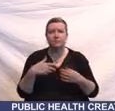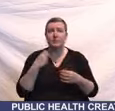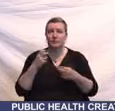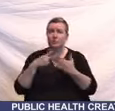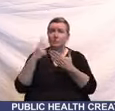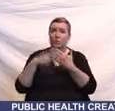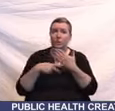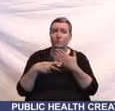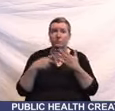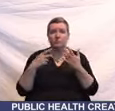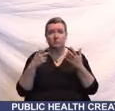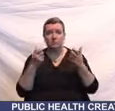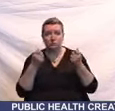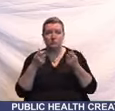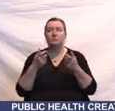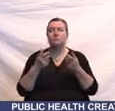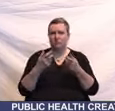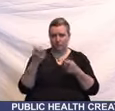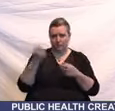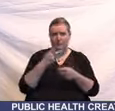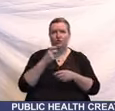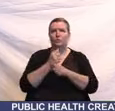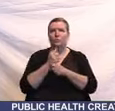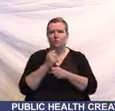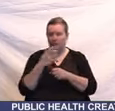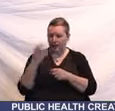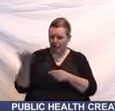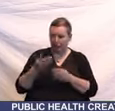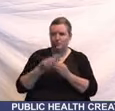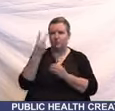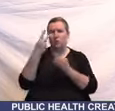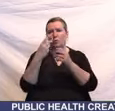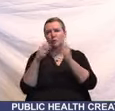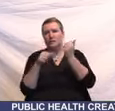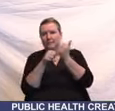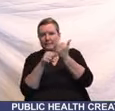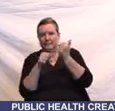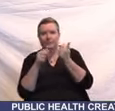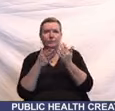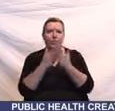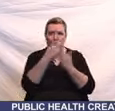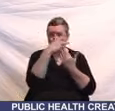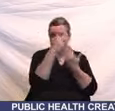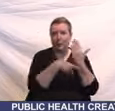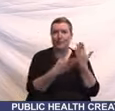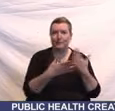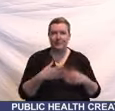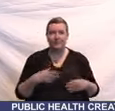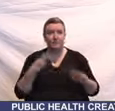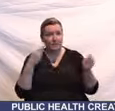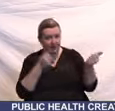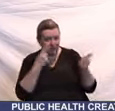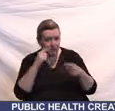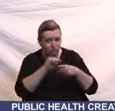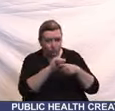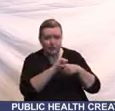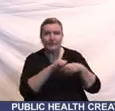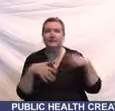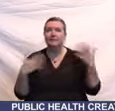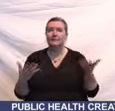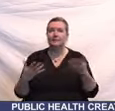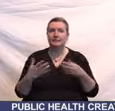to hire 2 additional assistants. The program covered some of the costs of training, and the new assistants each received